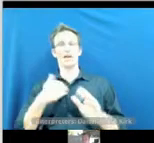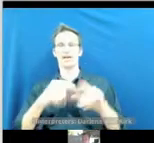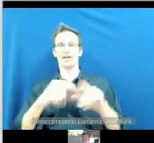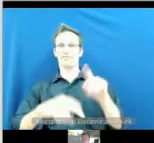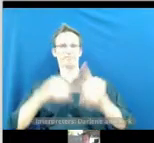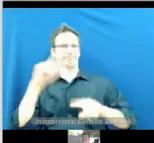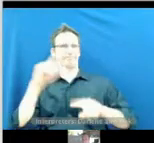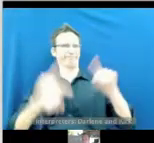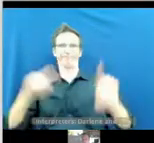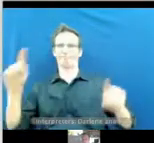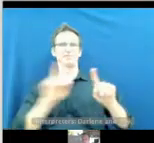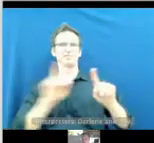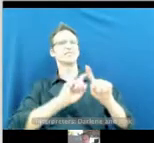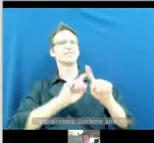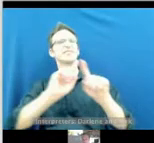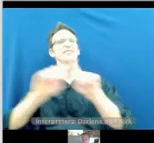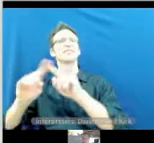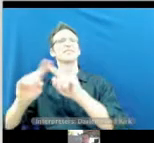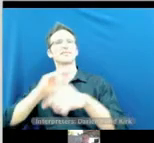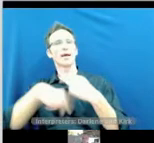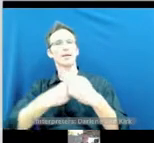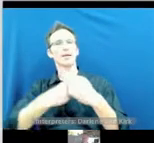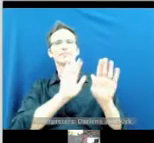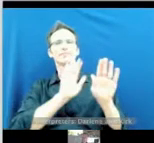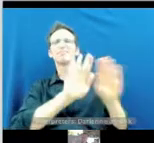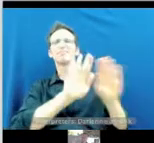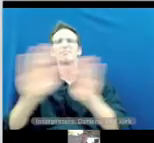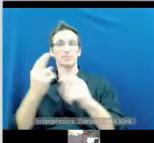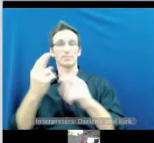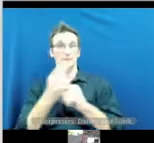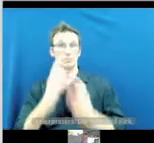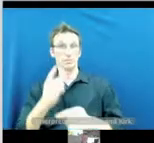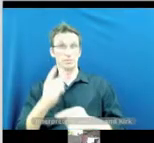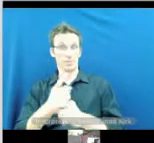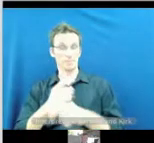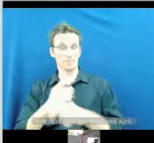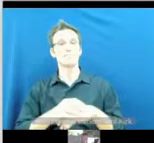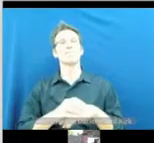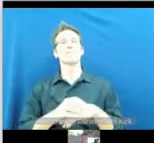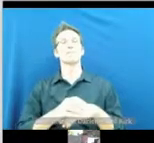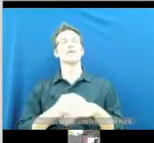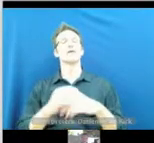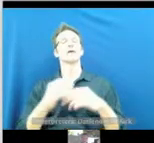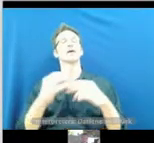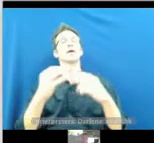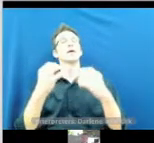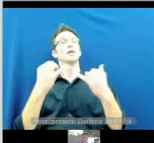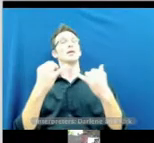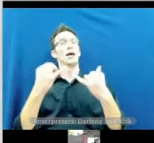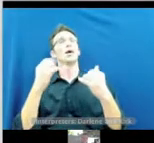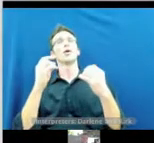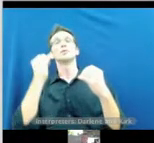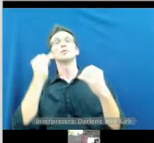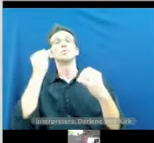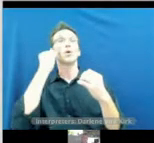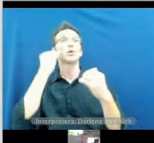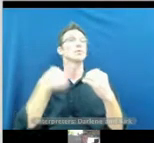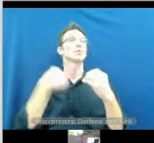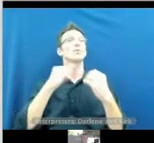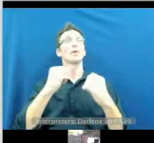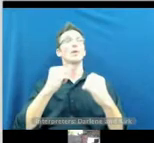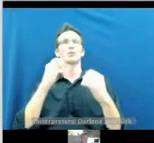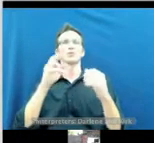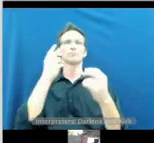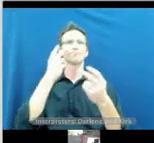this is a way, if we wanted to look at the spectrum of language users, if we wanted to look at